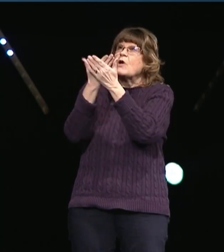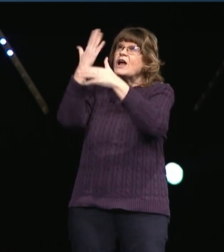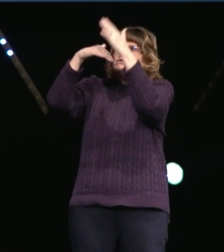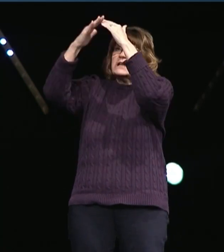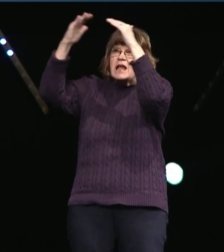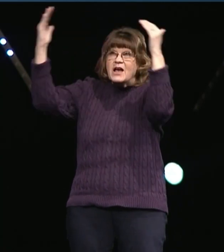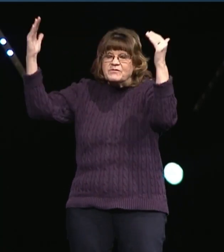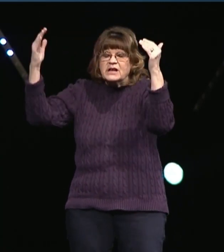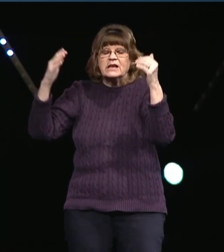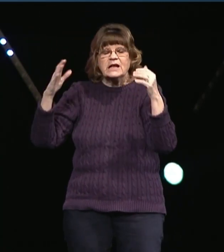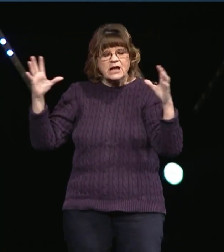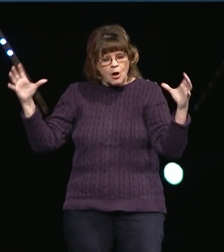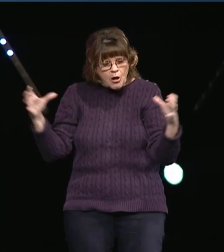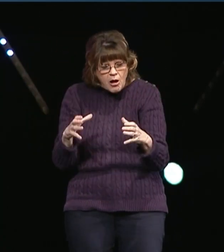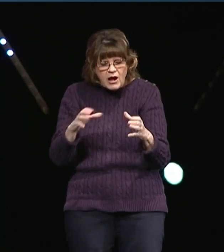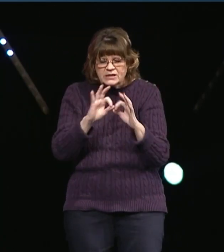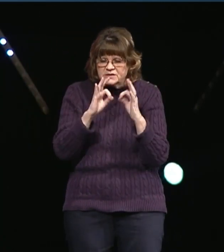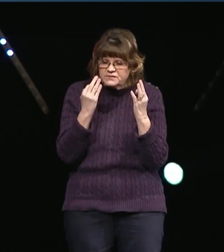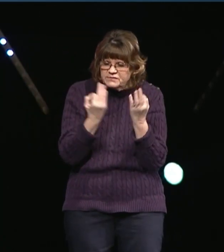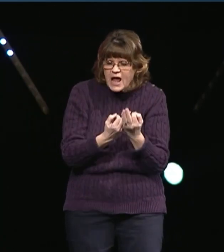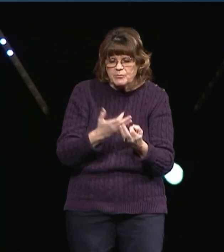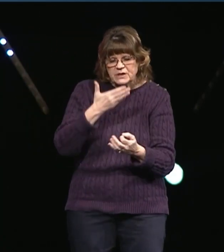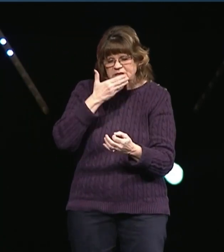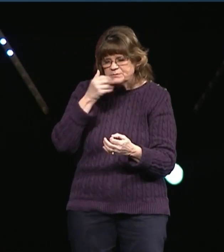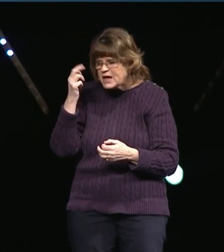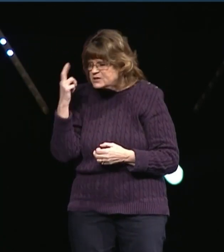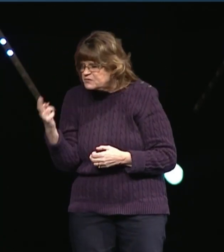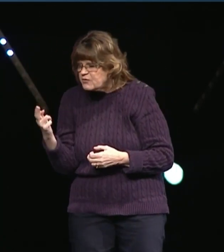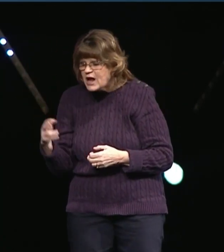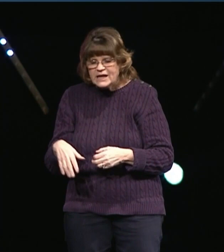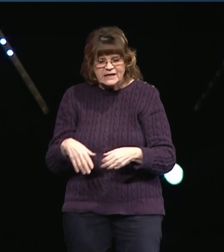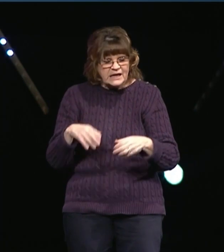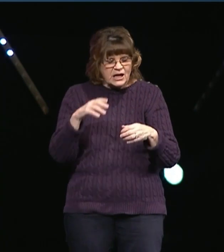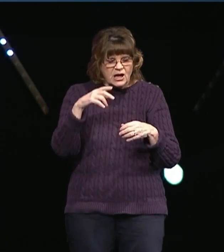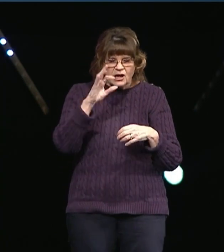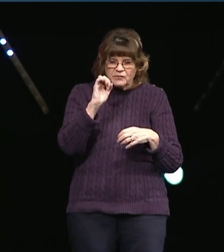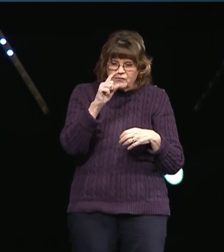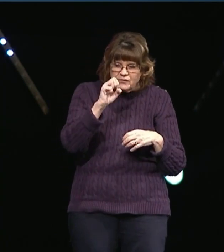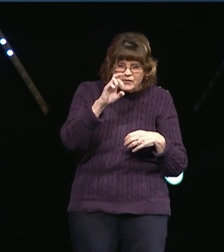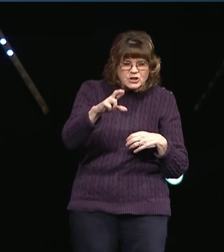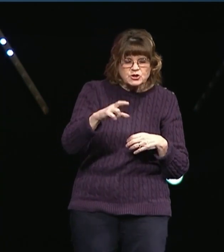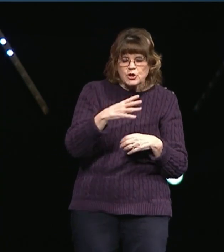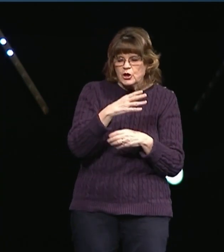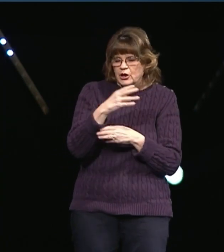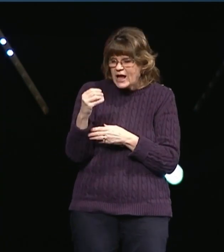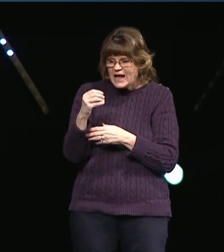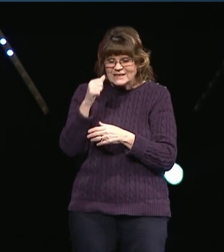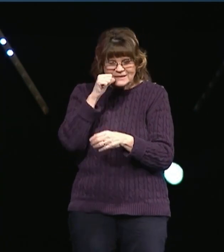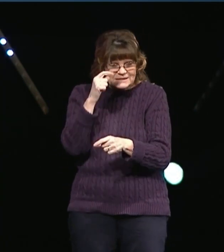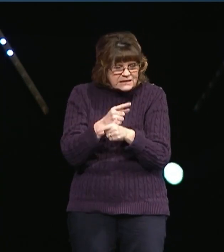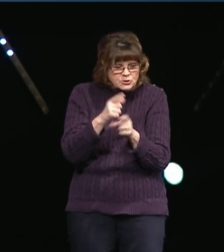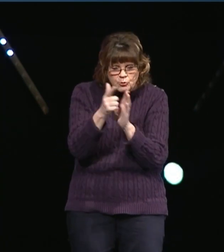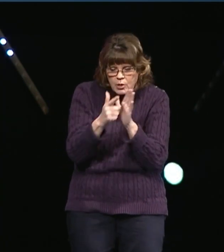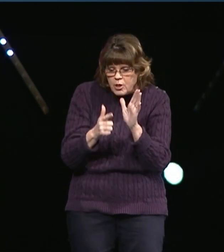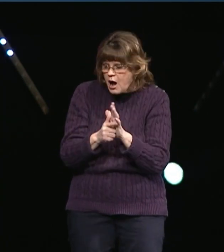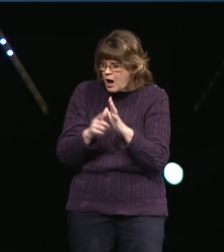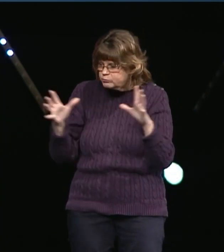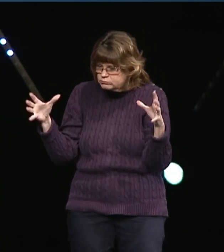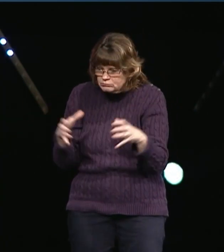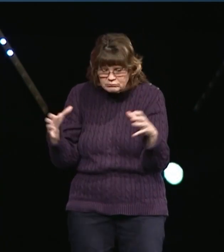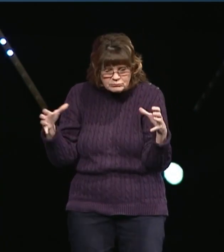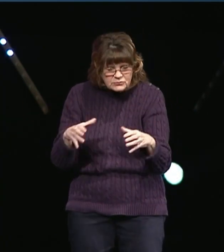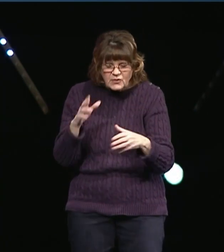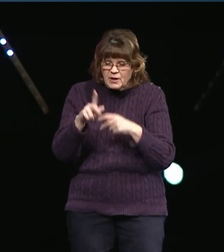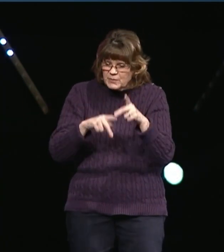his wife, children, grandchildren, his best friends, Johnny and Tata Fisher, Tata's sister, his sister-in-law, Jean, Tracy,